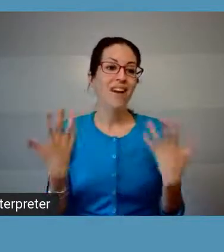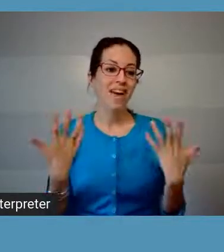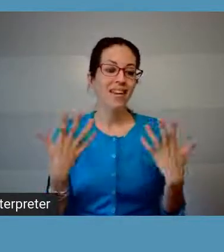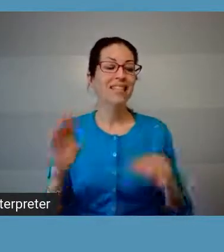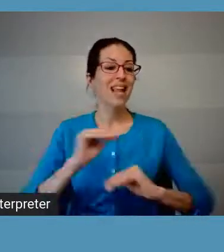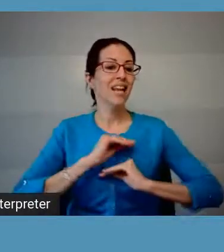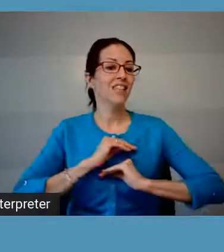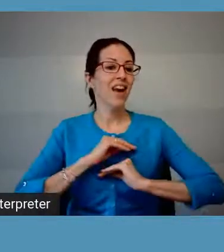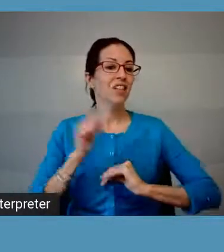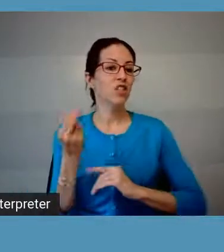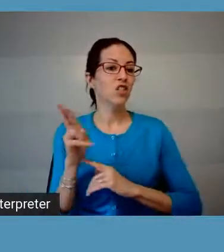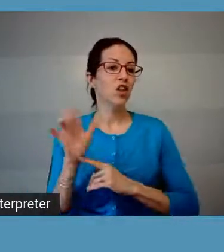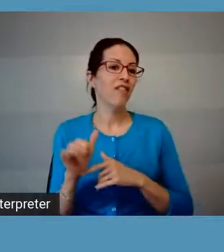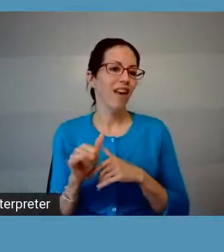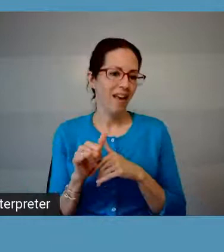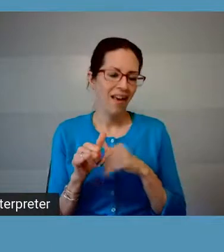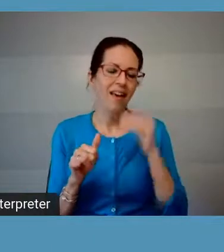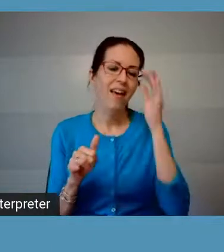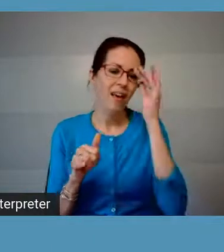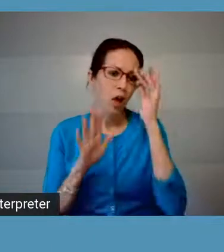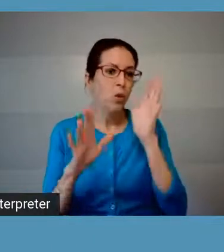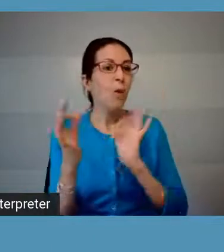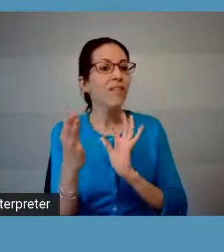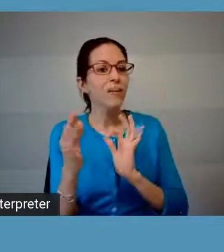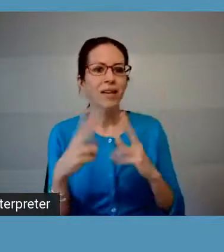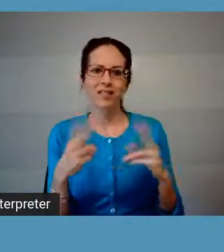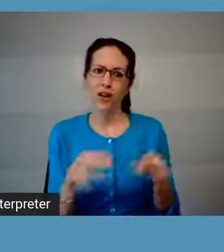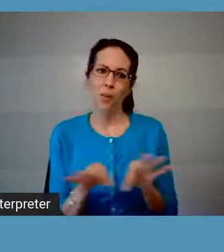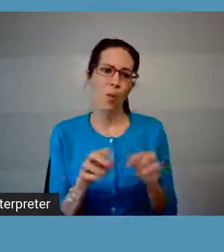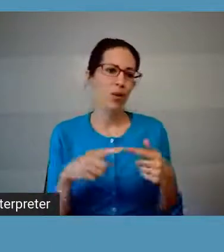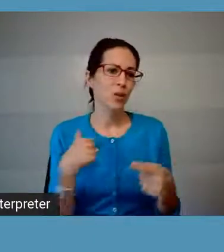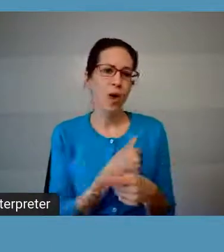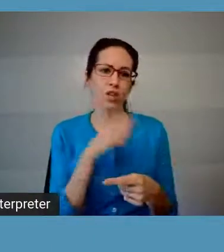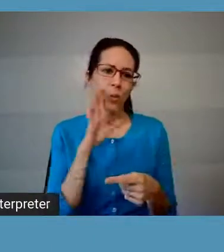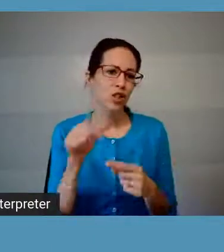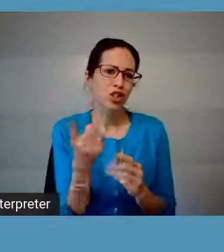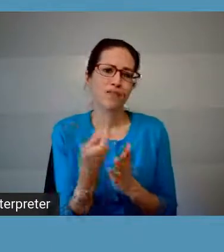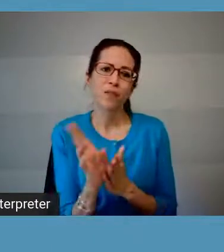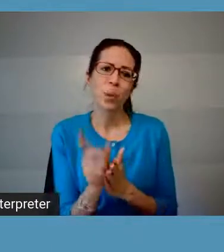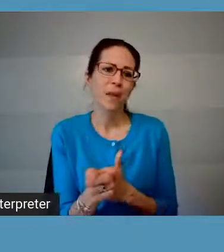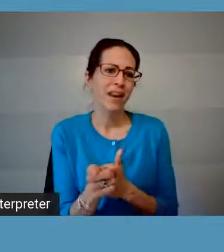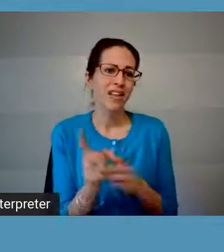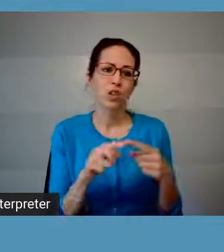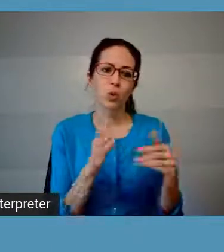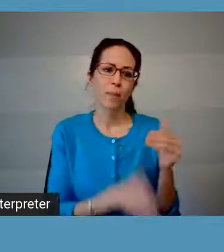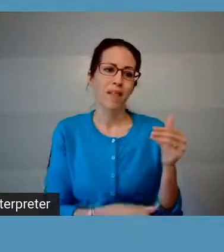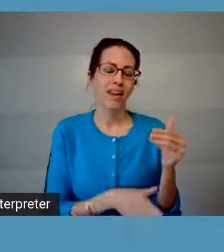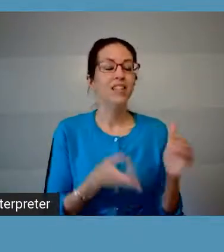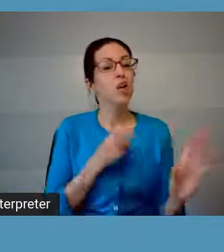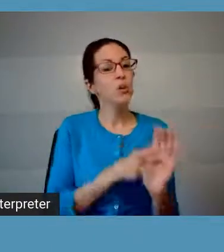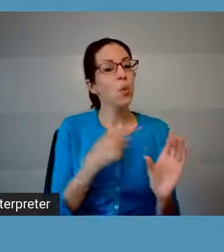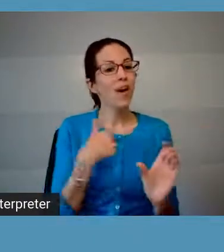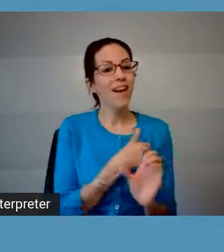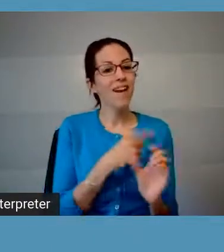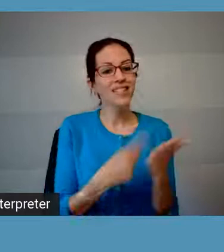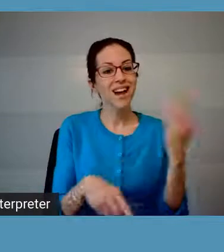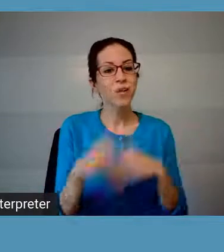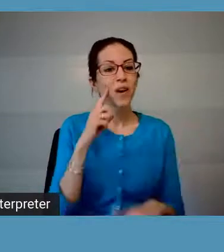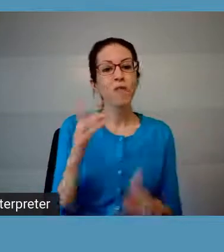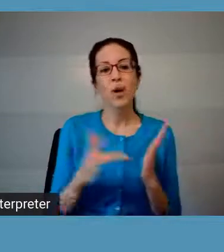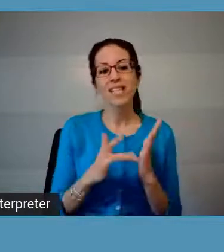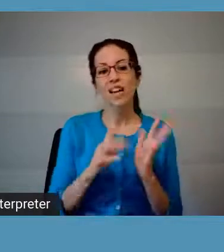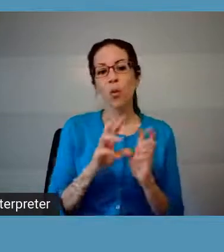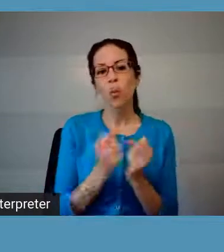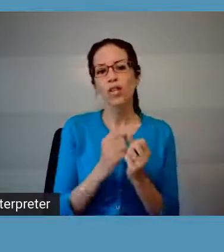your feedback is very important to us, and it will take just a few minutes to complete. And join us next week for technical workshop